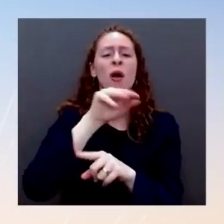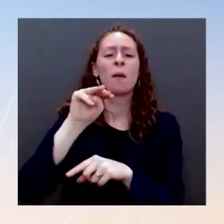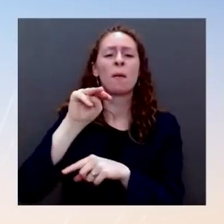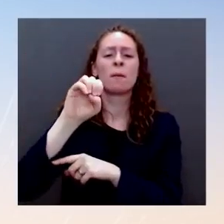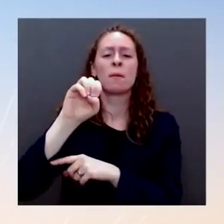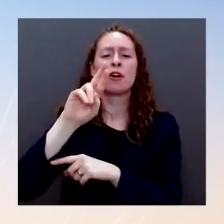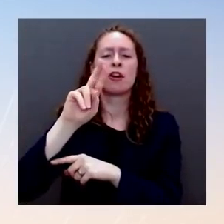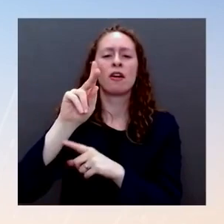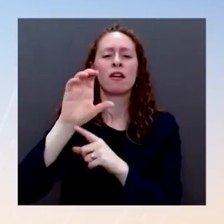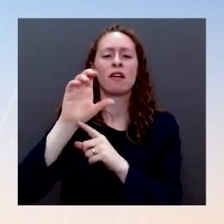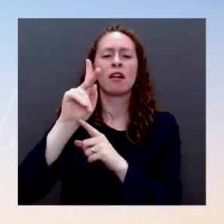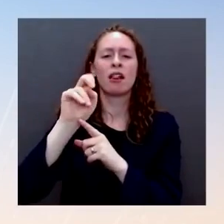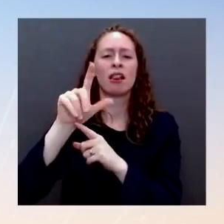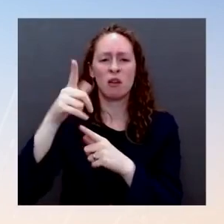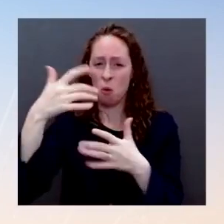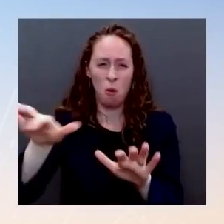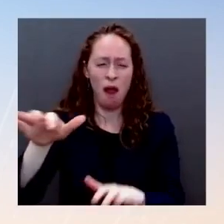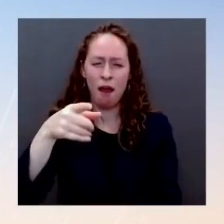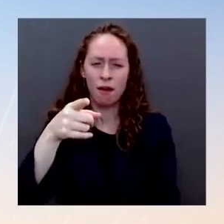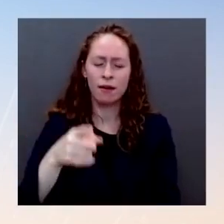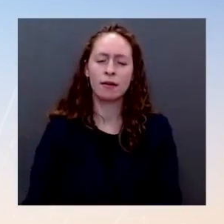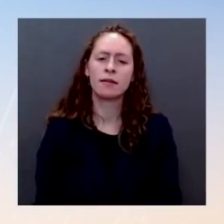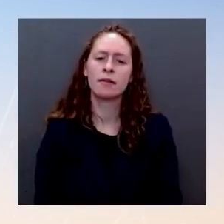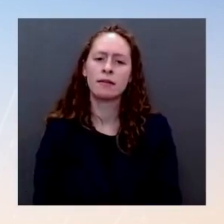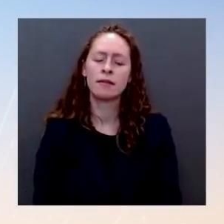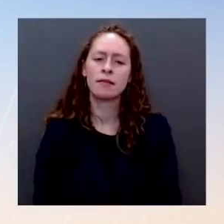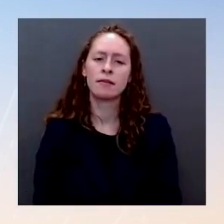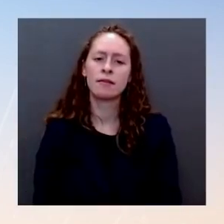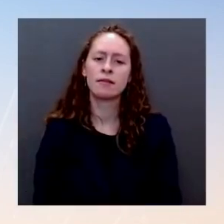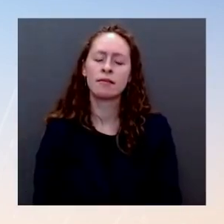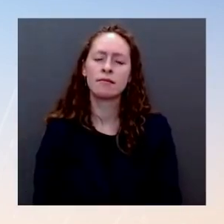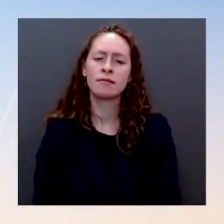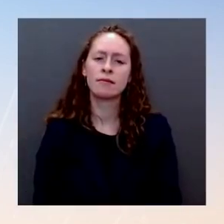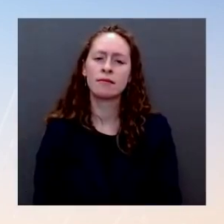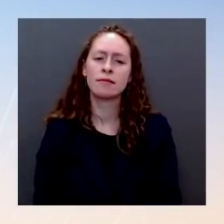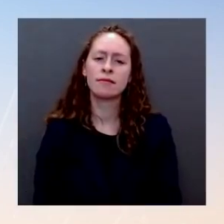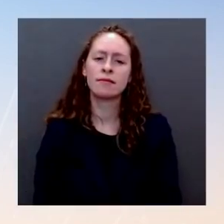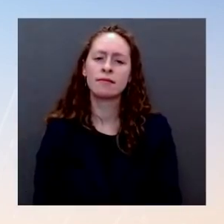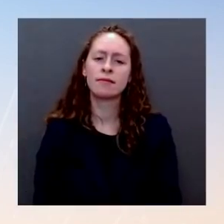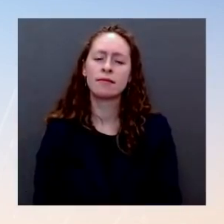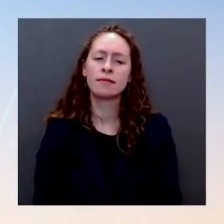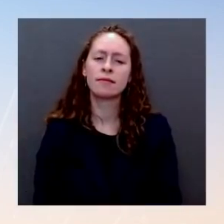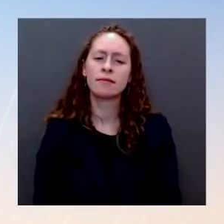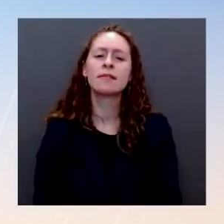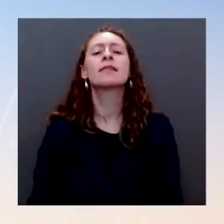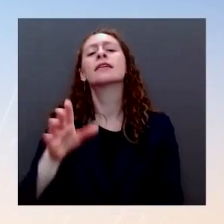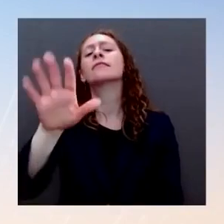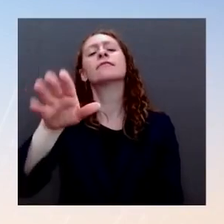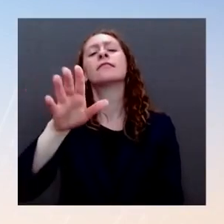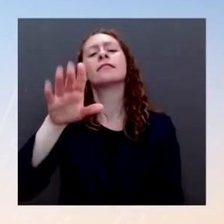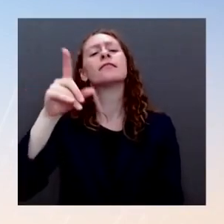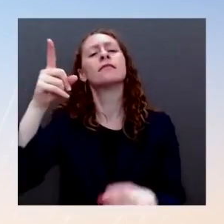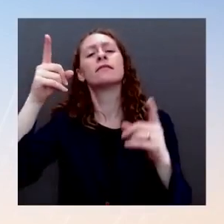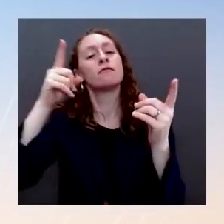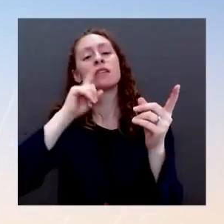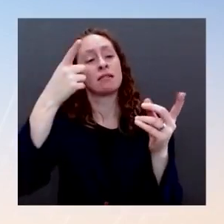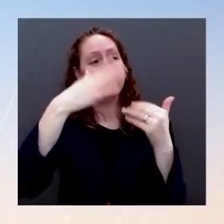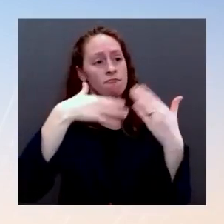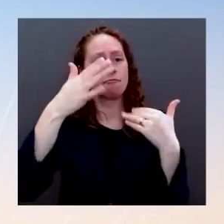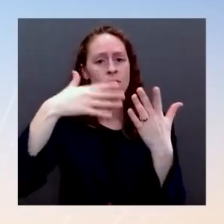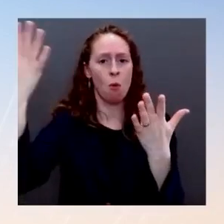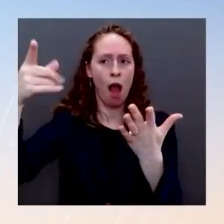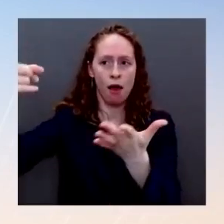it's the antivirals or other steps that have been approved out there in the market, the